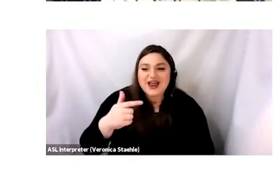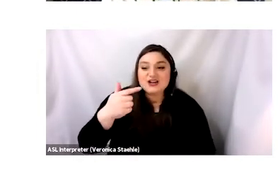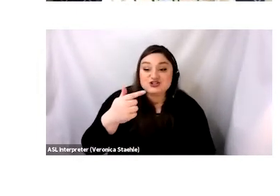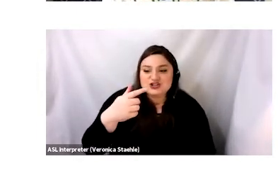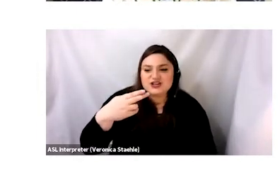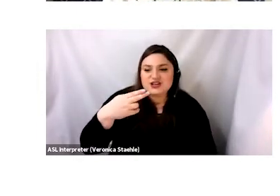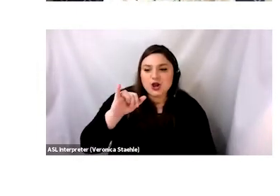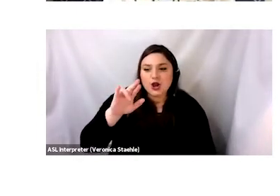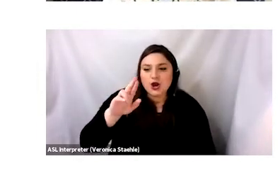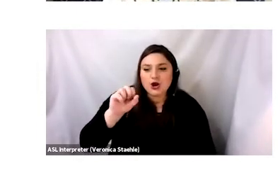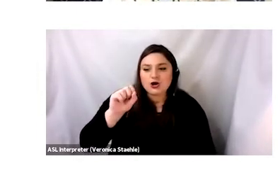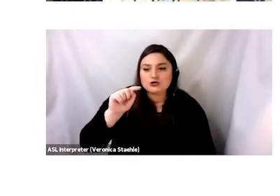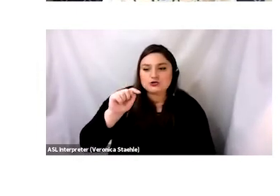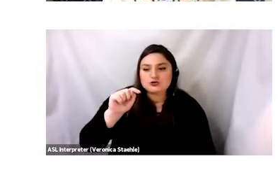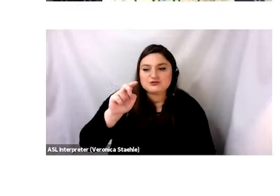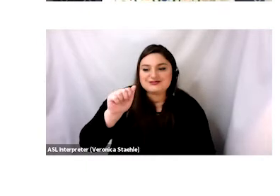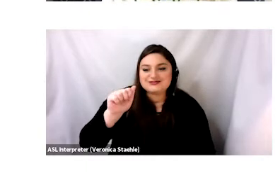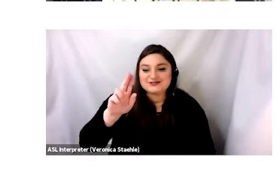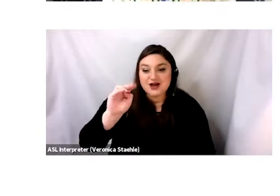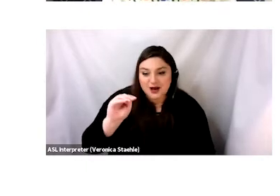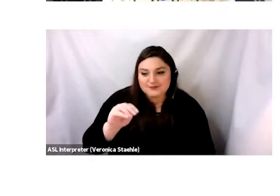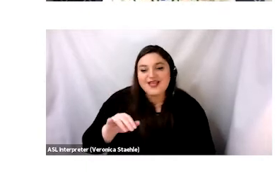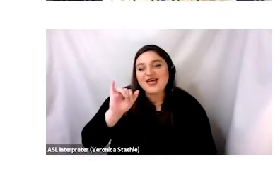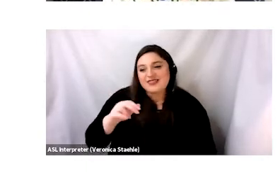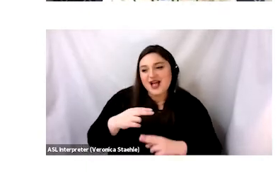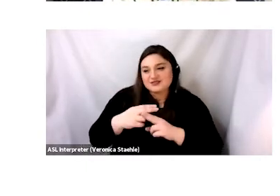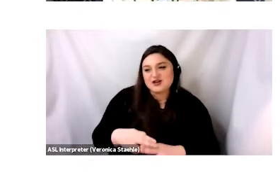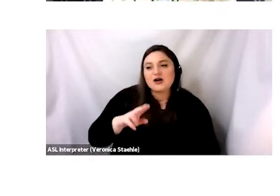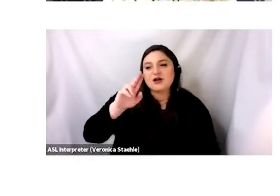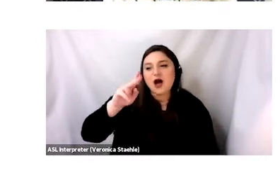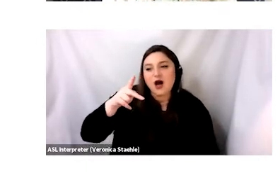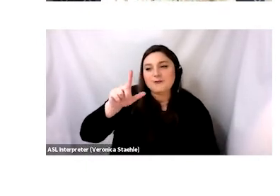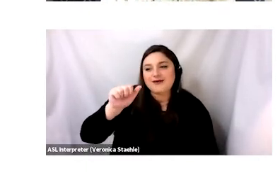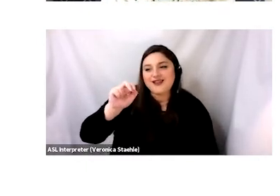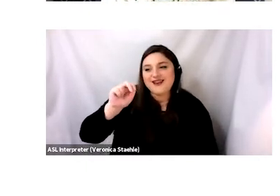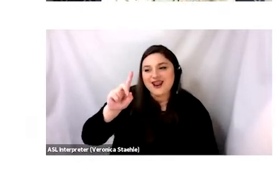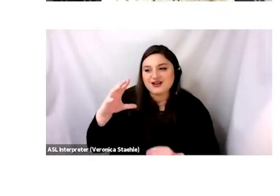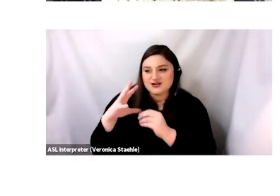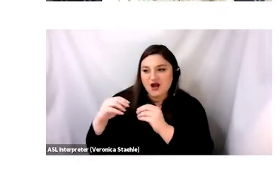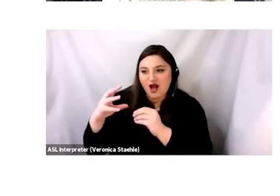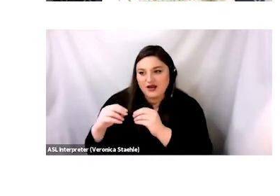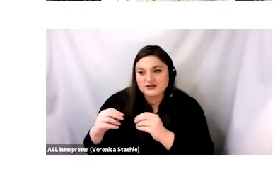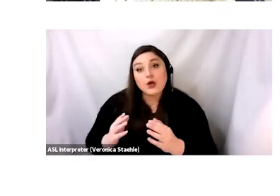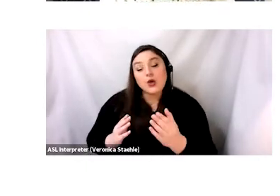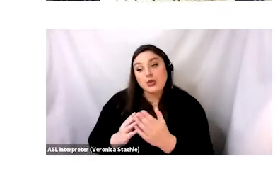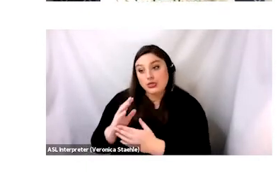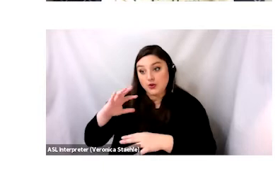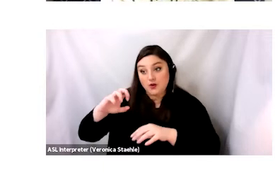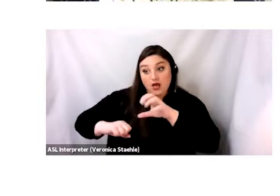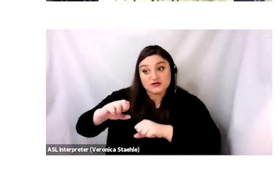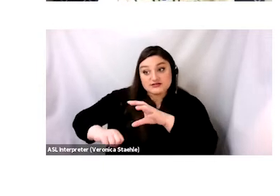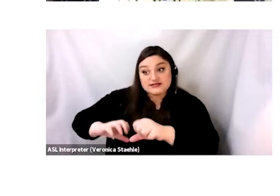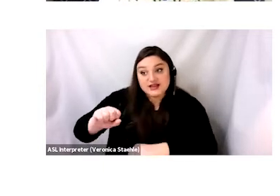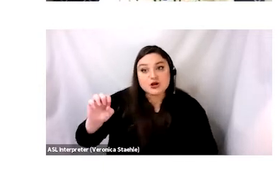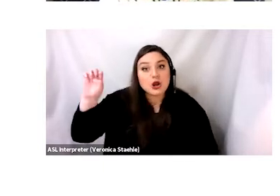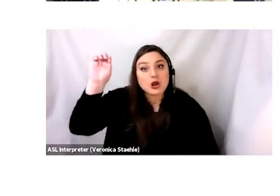cotton, which is upland cotton, which we now call America upland cotton. And through colonization, Europeans